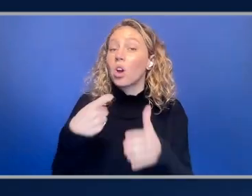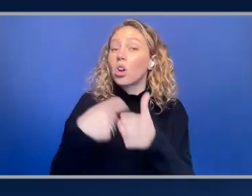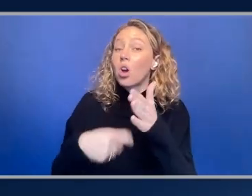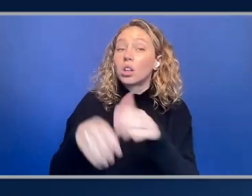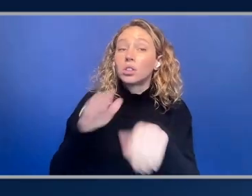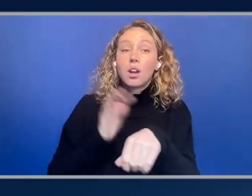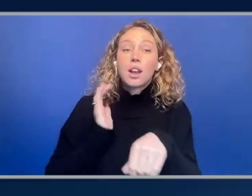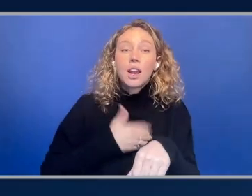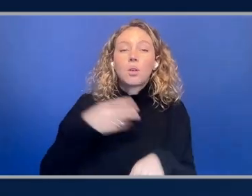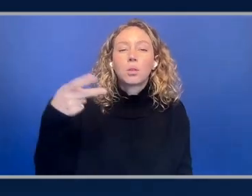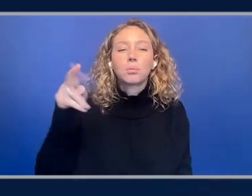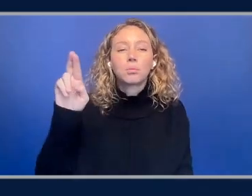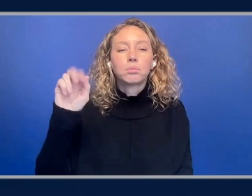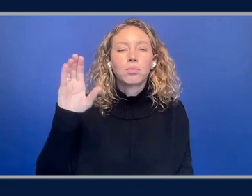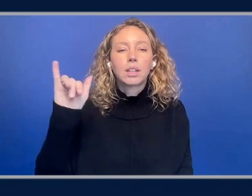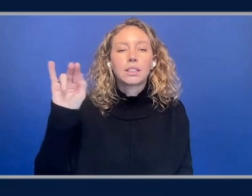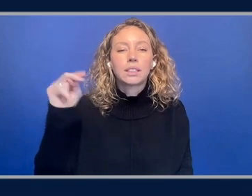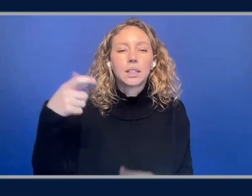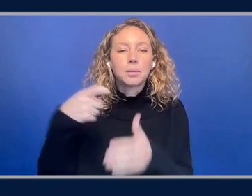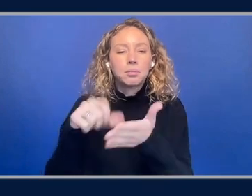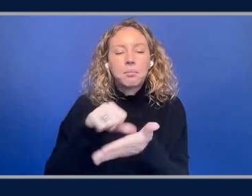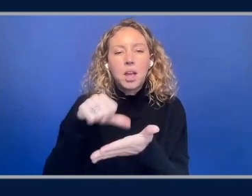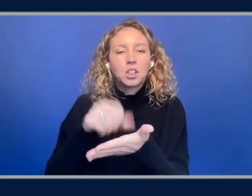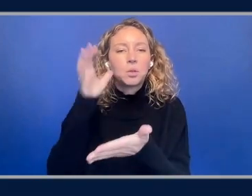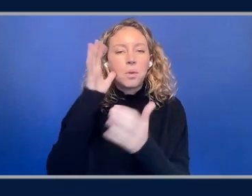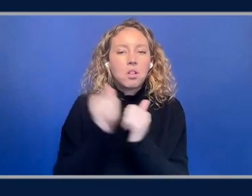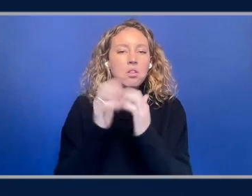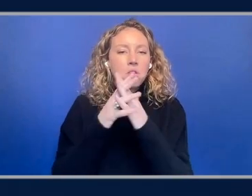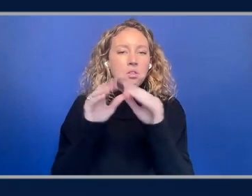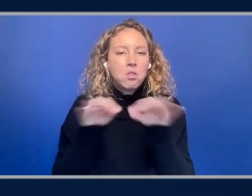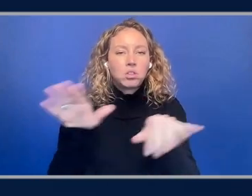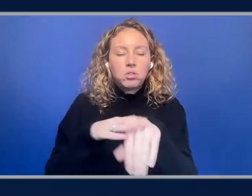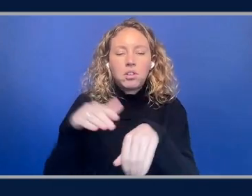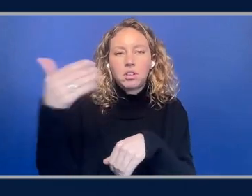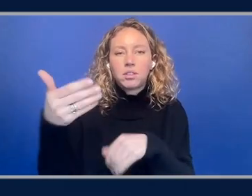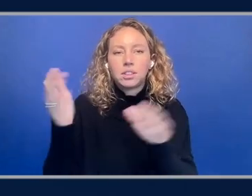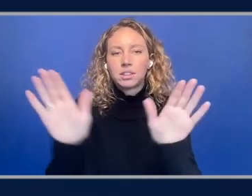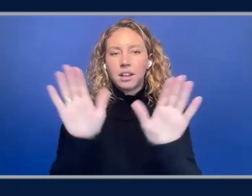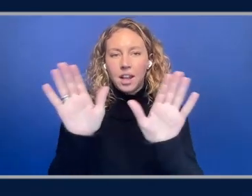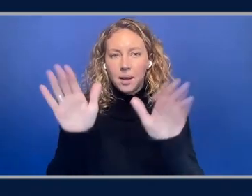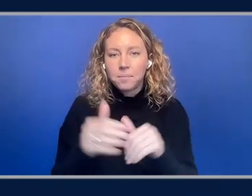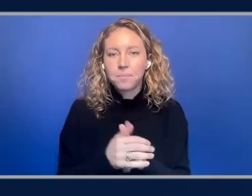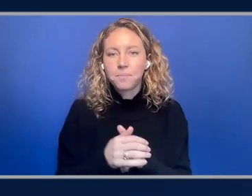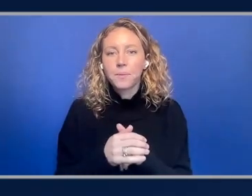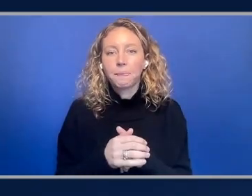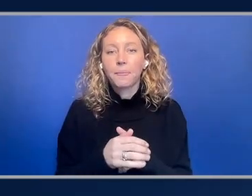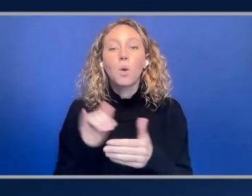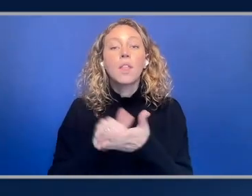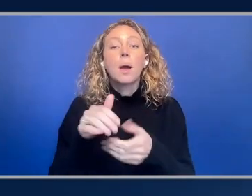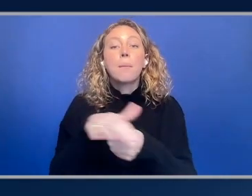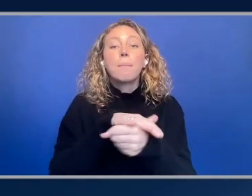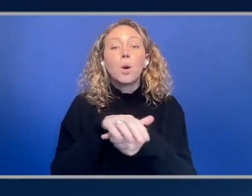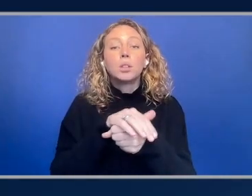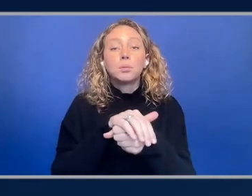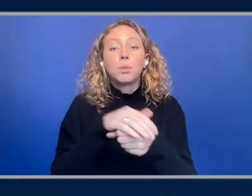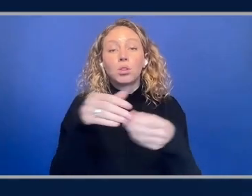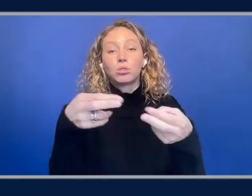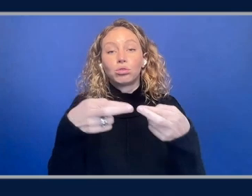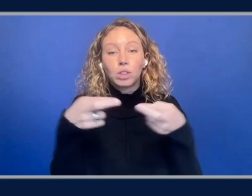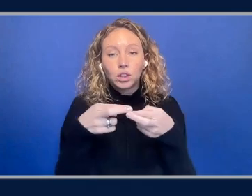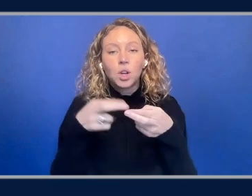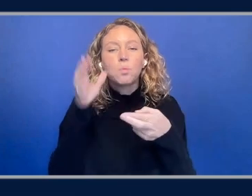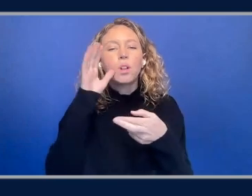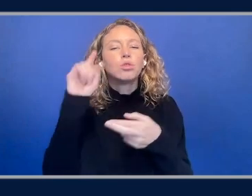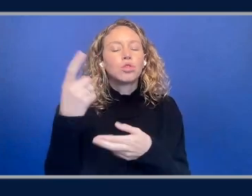We'll launch on Sunday. So the cost of MemoryDB multi-region, the only thing we'll charge for extra is the data transfer cost